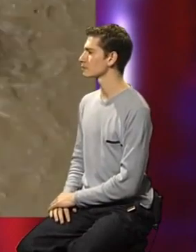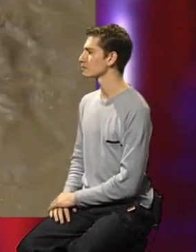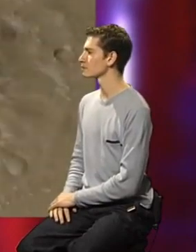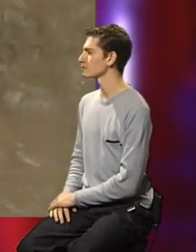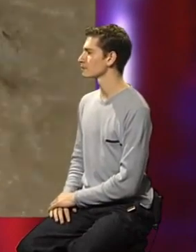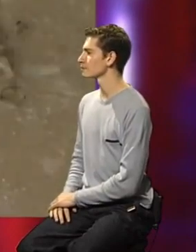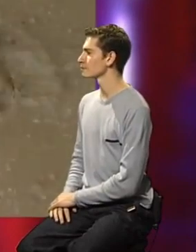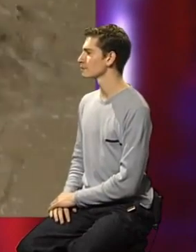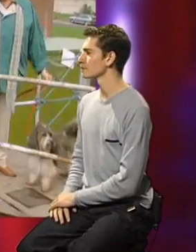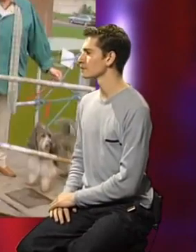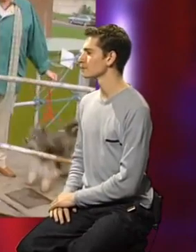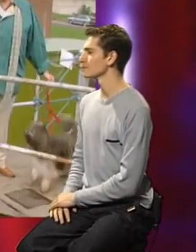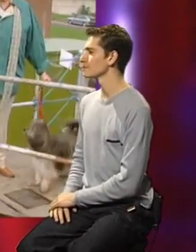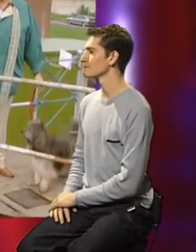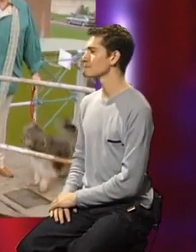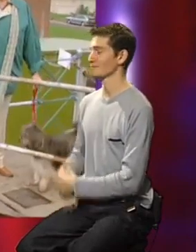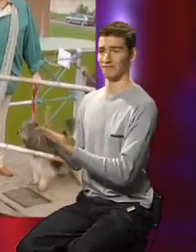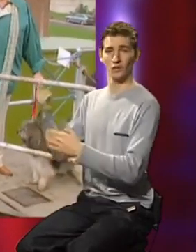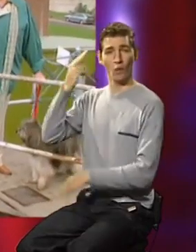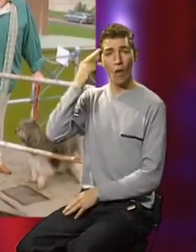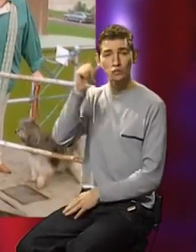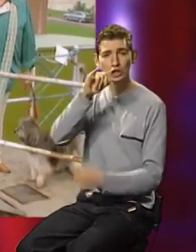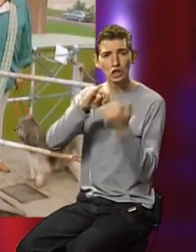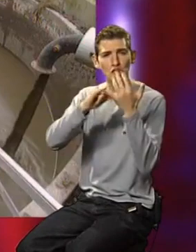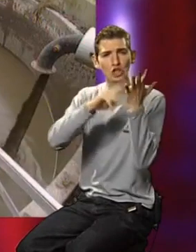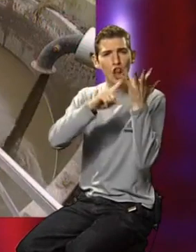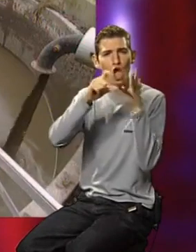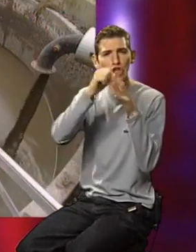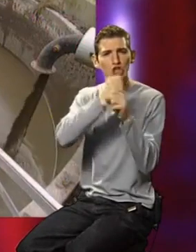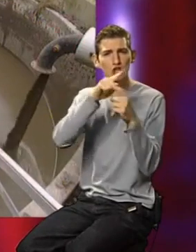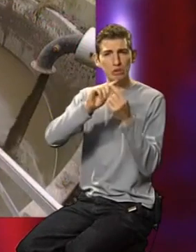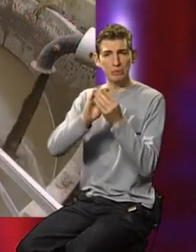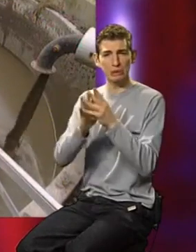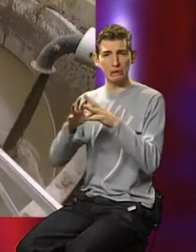And here it is. It's called sludge.